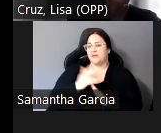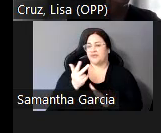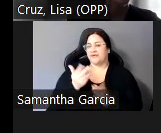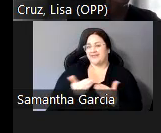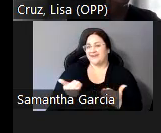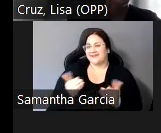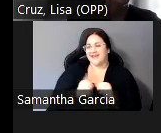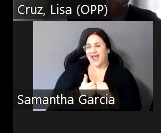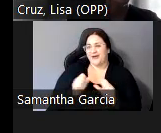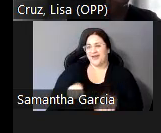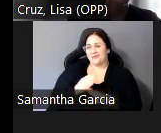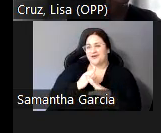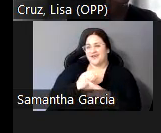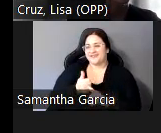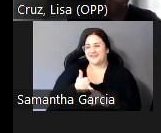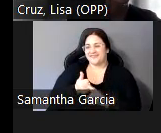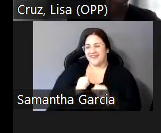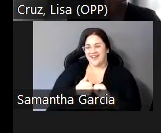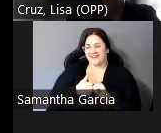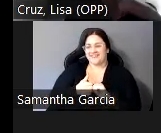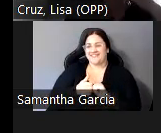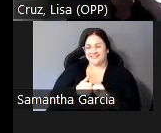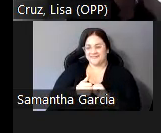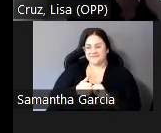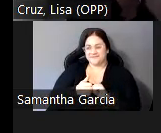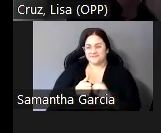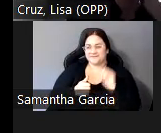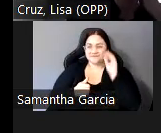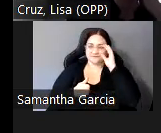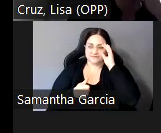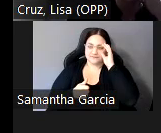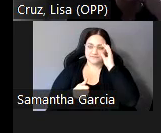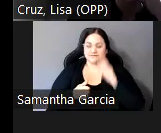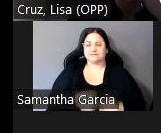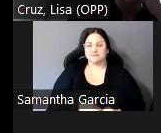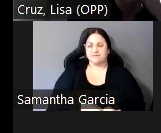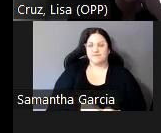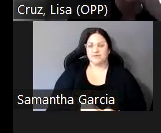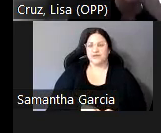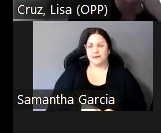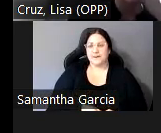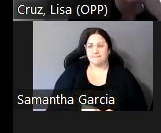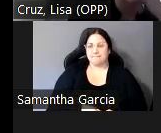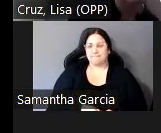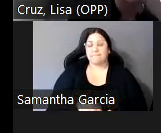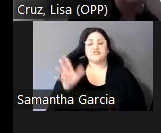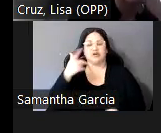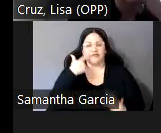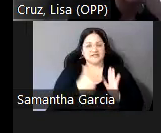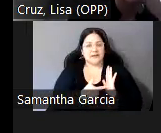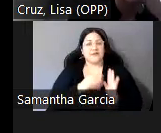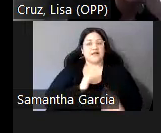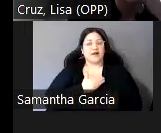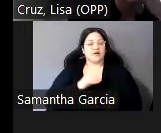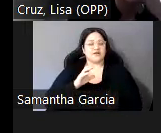do. I think the first one, so we have 6 steps. If you go to the Canadian Fraud Center webpage, if you have been a victim, it's 6 steps on